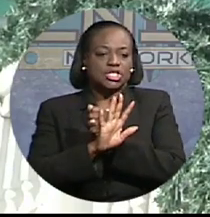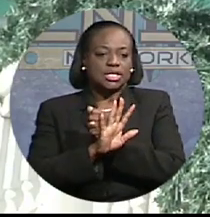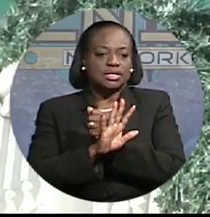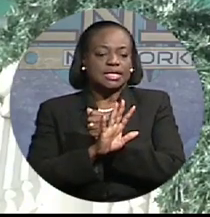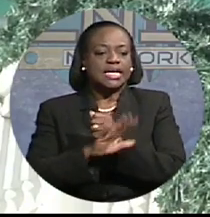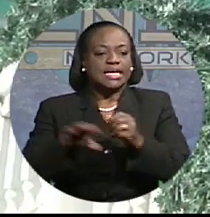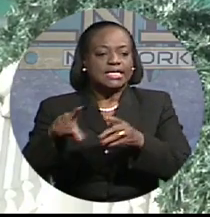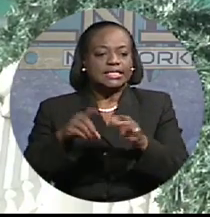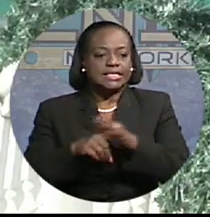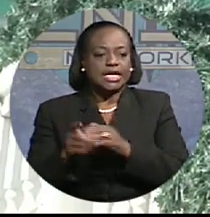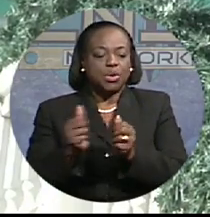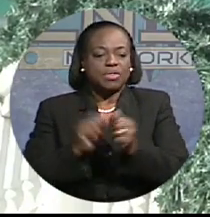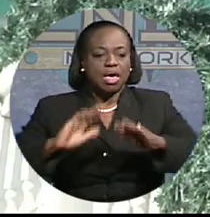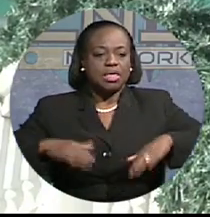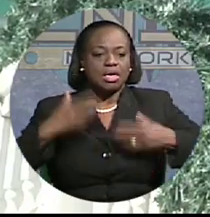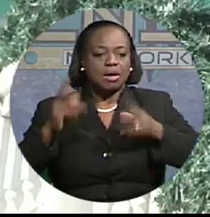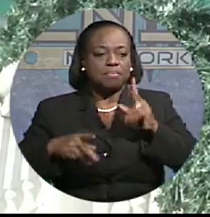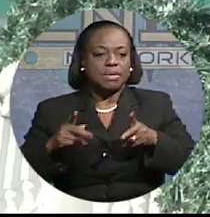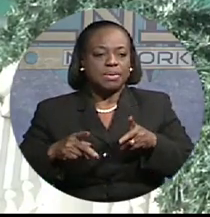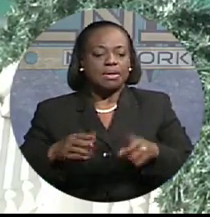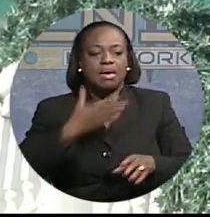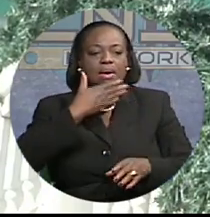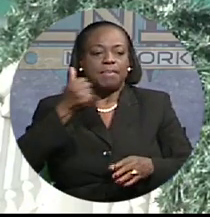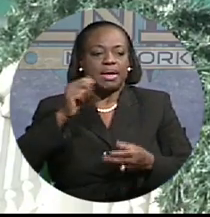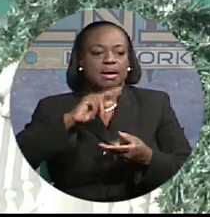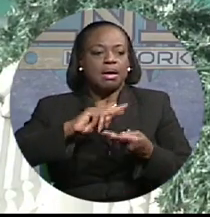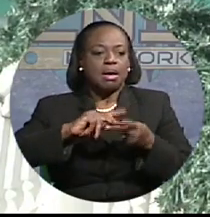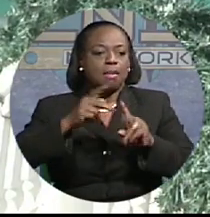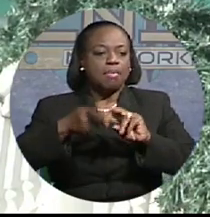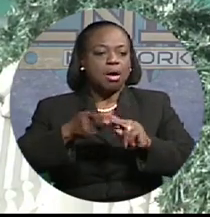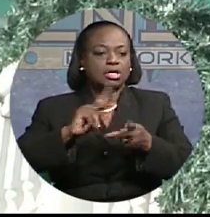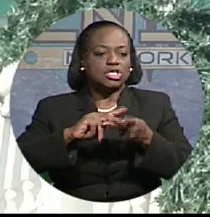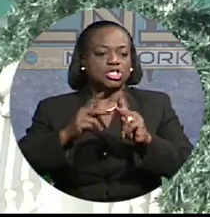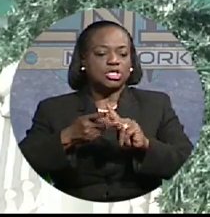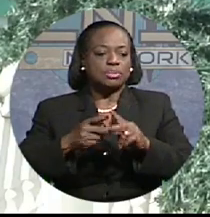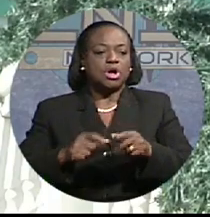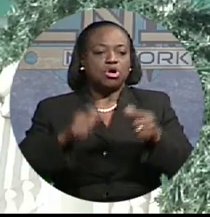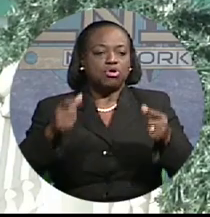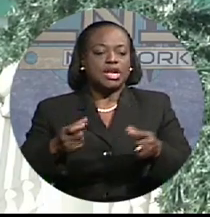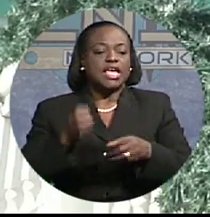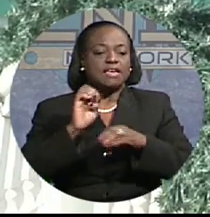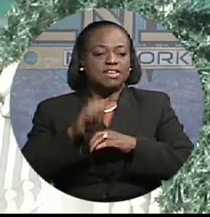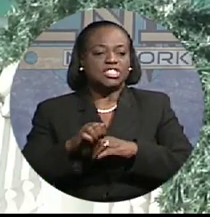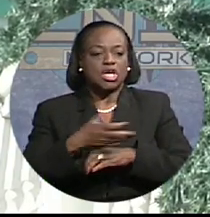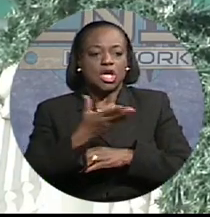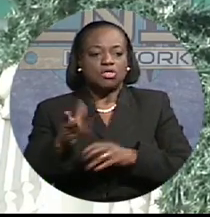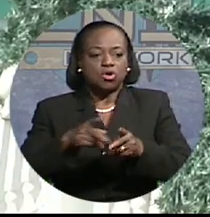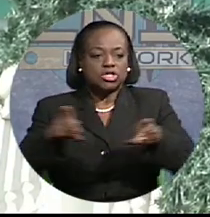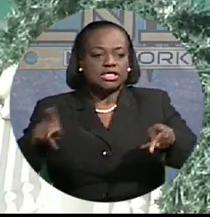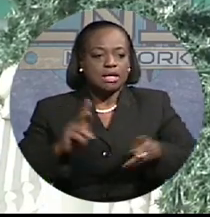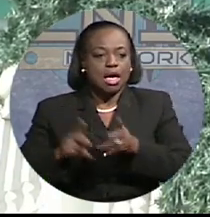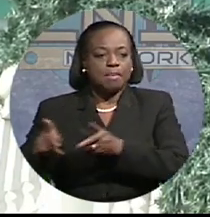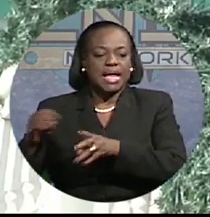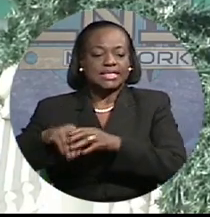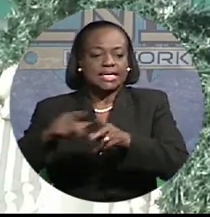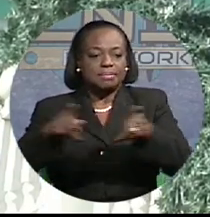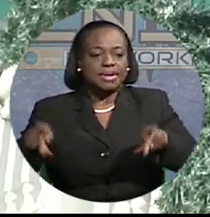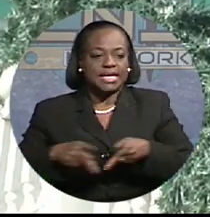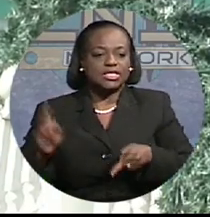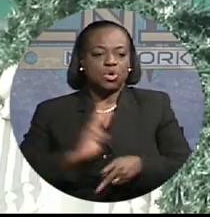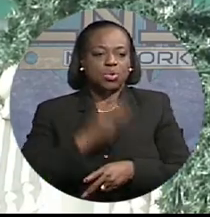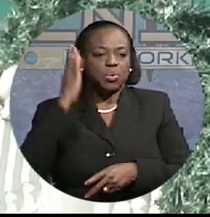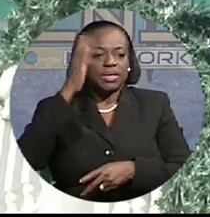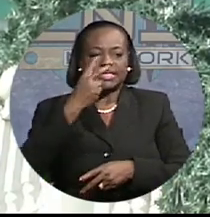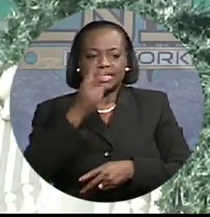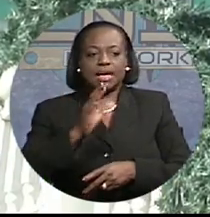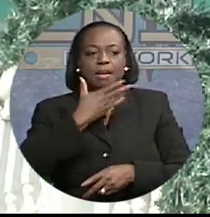people, dealing with the private sector, better partnerships, greater efficiency. He's hoping that with these plans in place, we can see a better year in